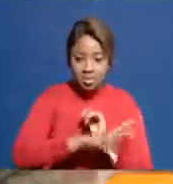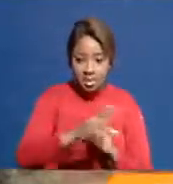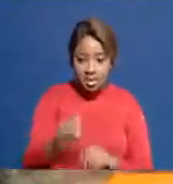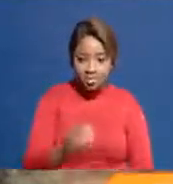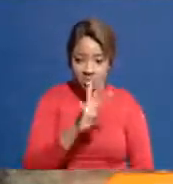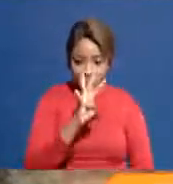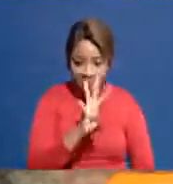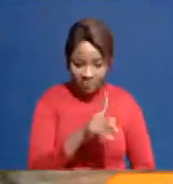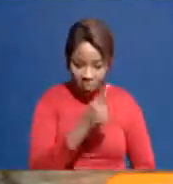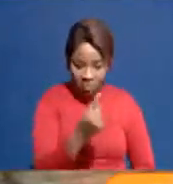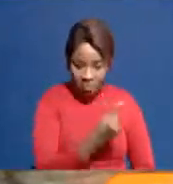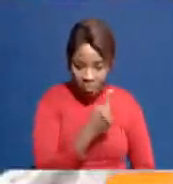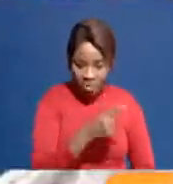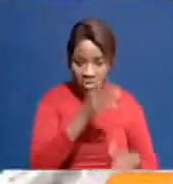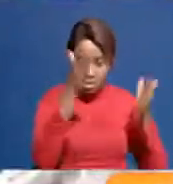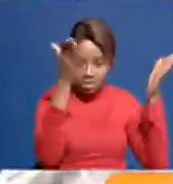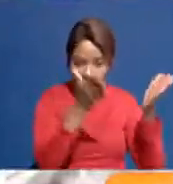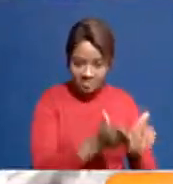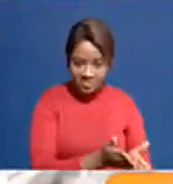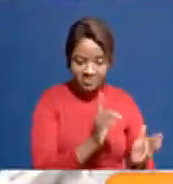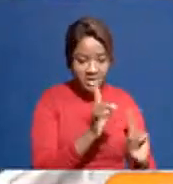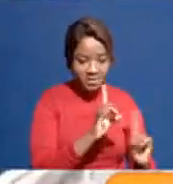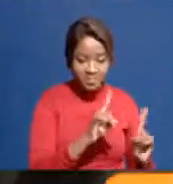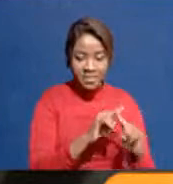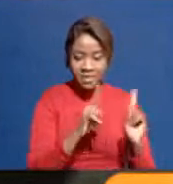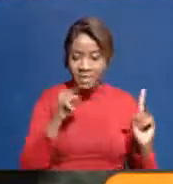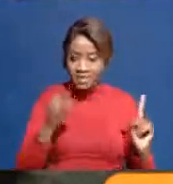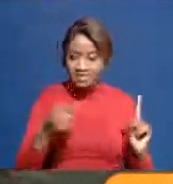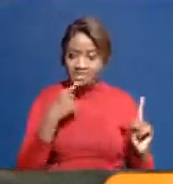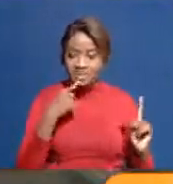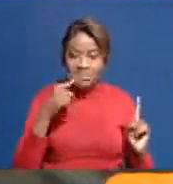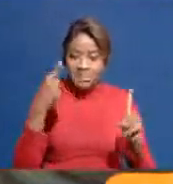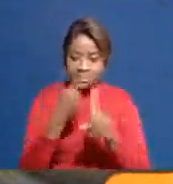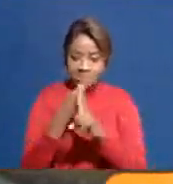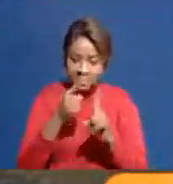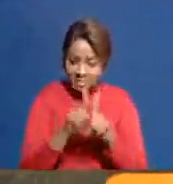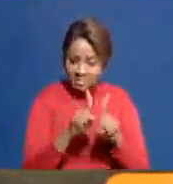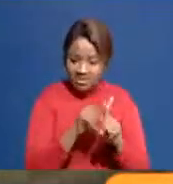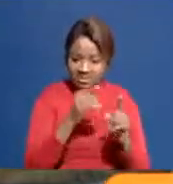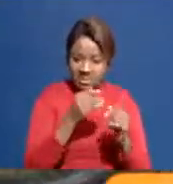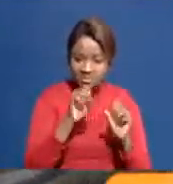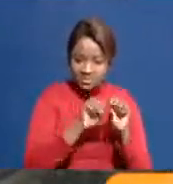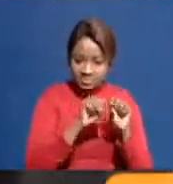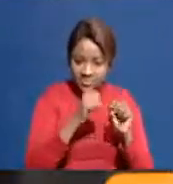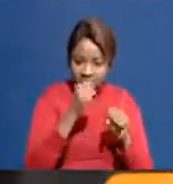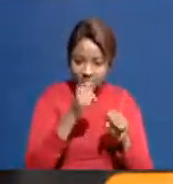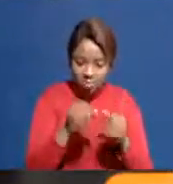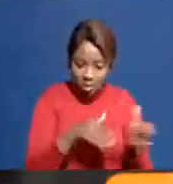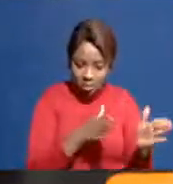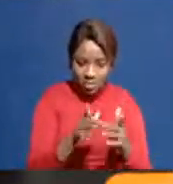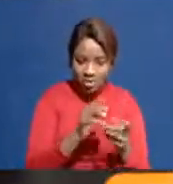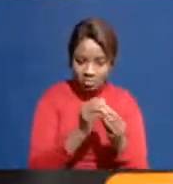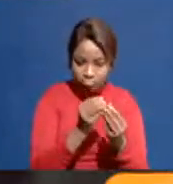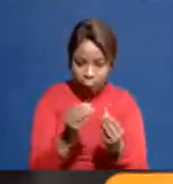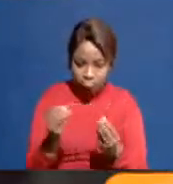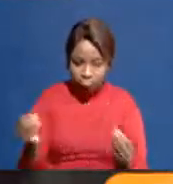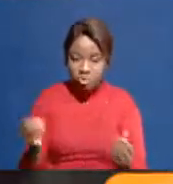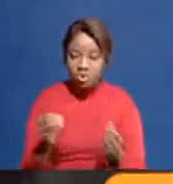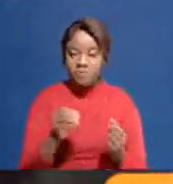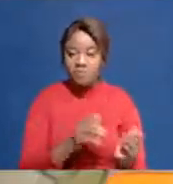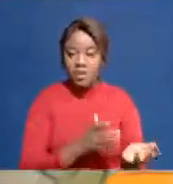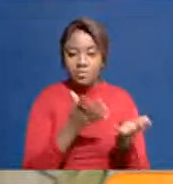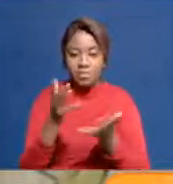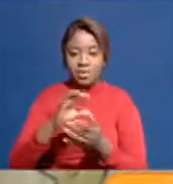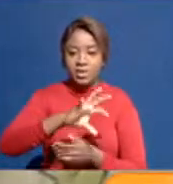nne za Rift Valley, mamlaka ya NACADA inasema itakuwa inatumia mbinu sawia kugeuza waraibu wa dawa za kulevya za